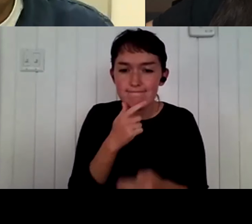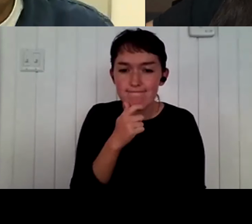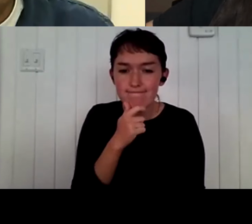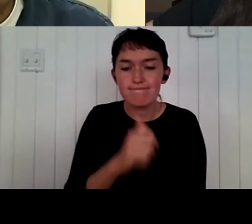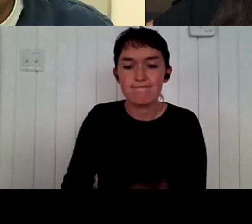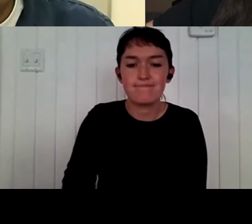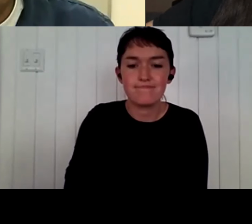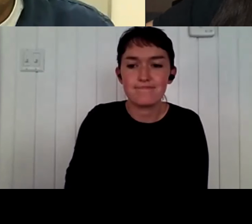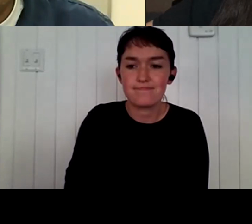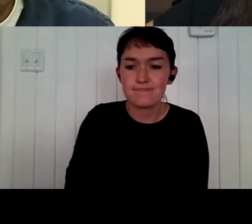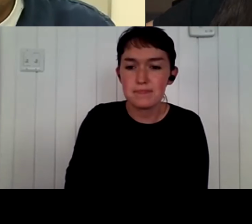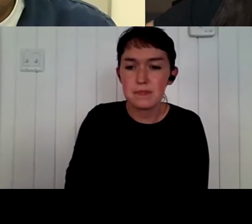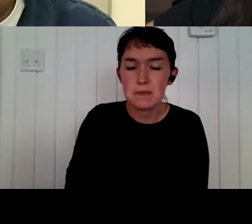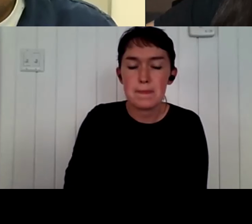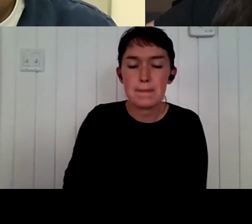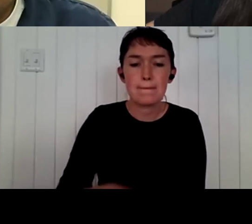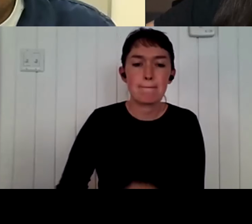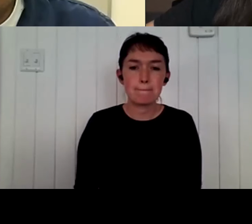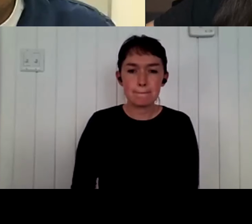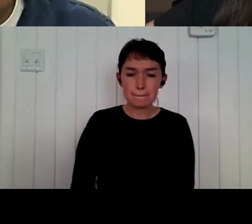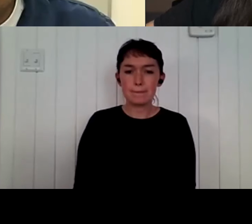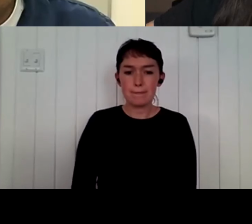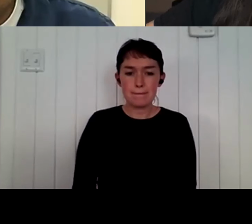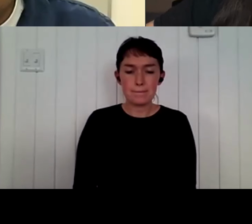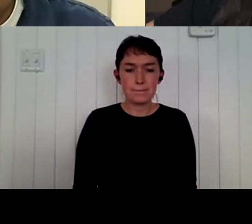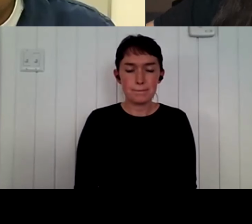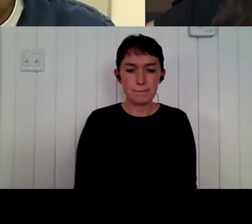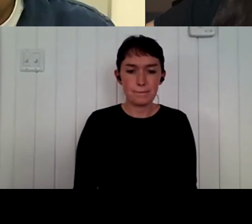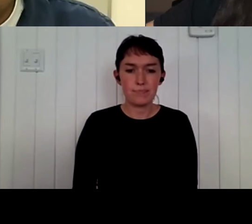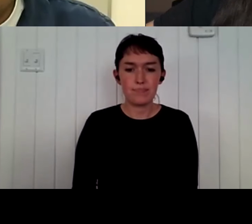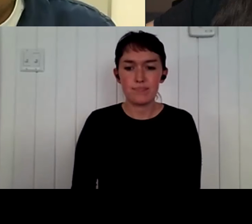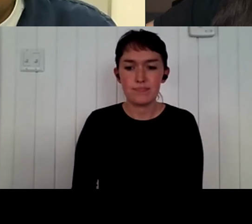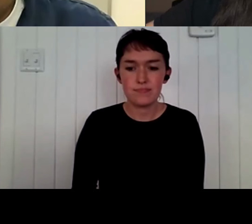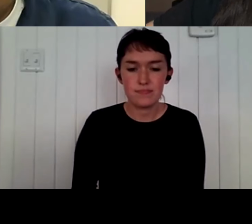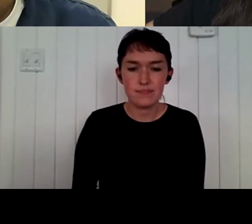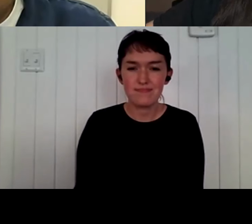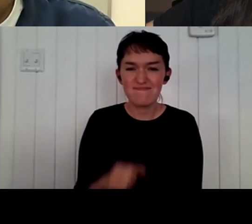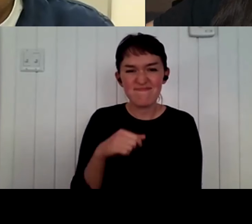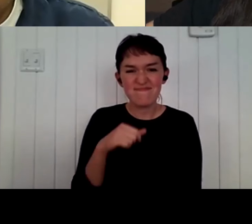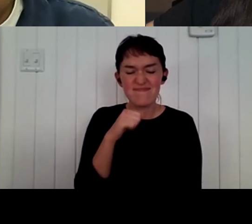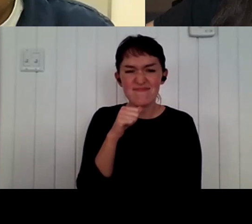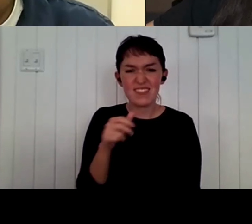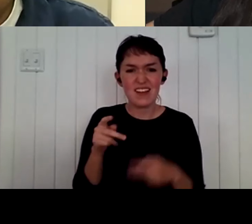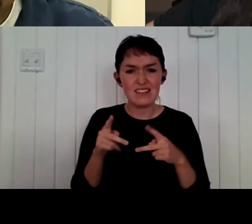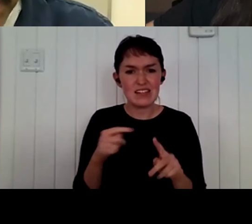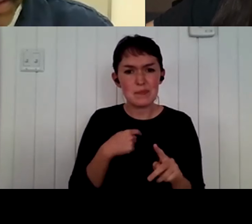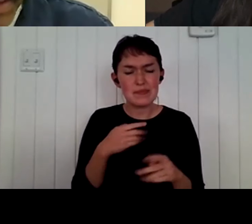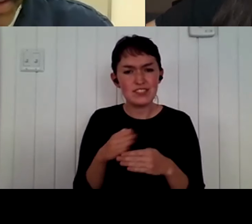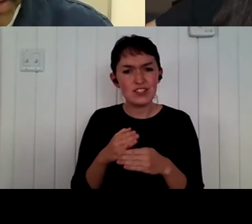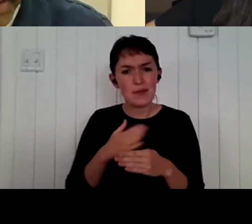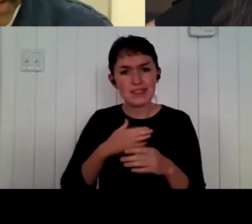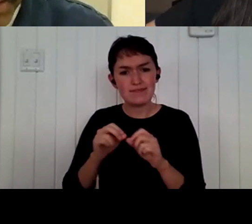Sure. Let's see. Whoops. It is not letting me share my